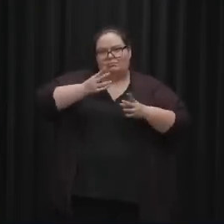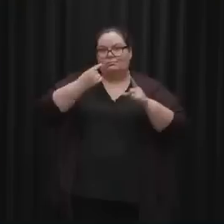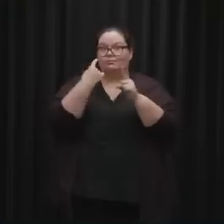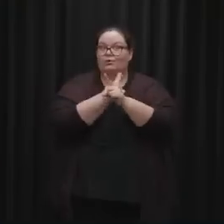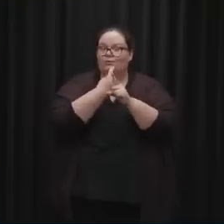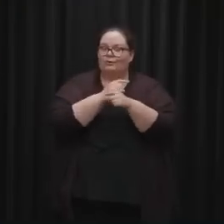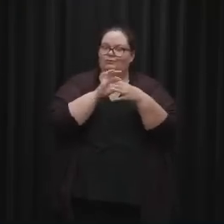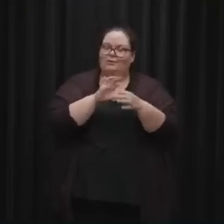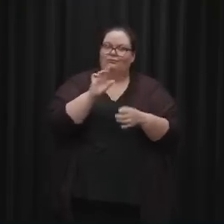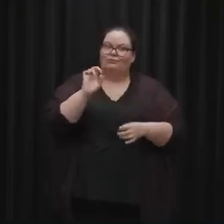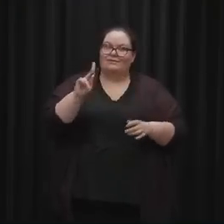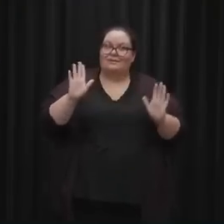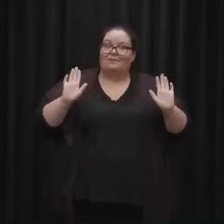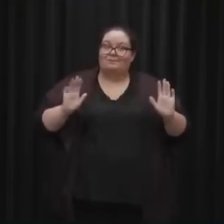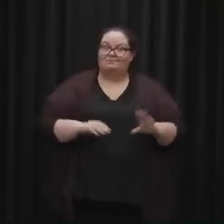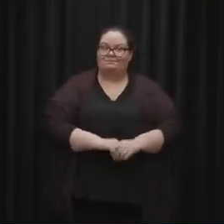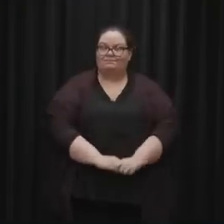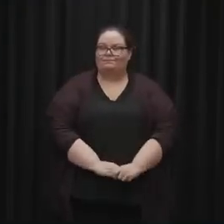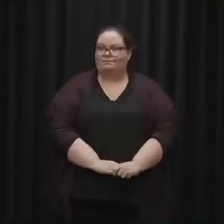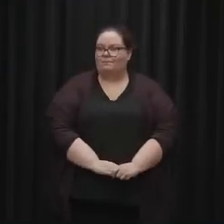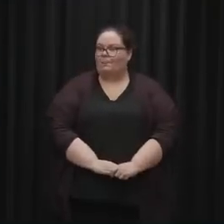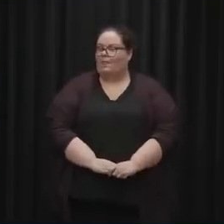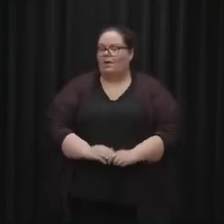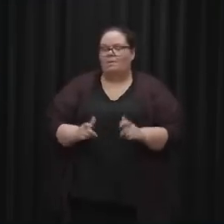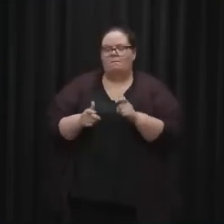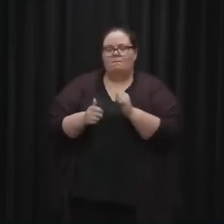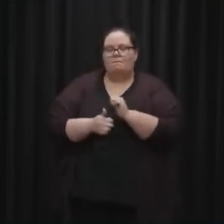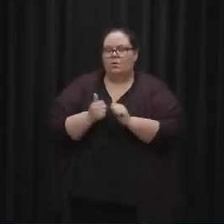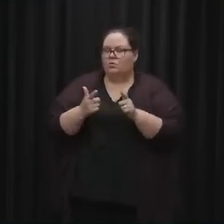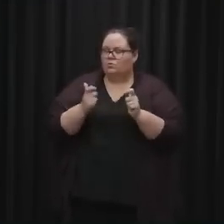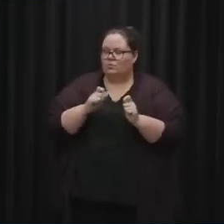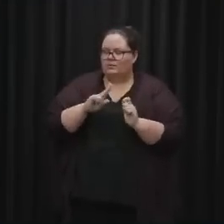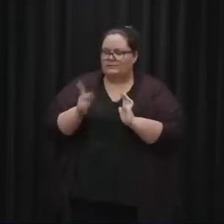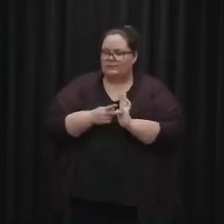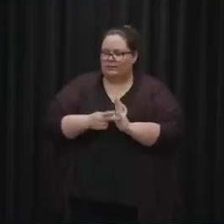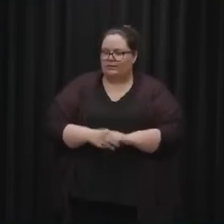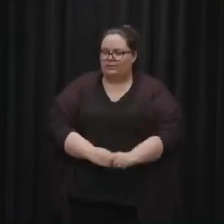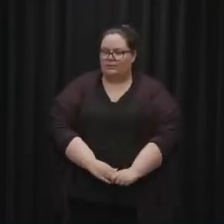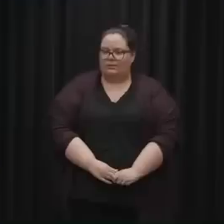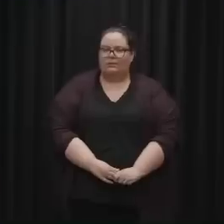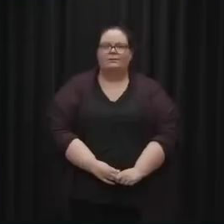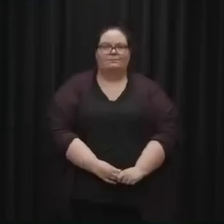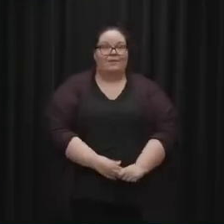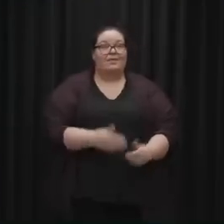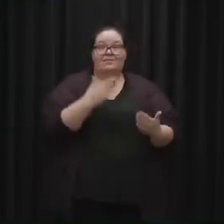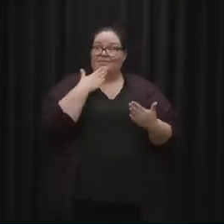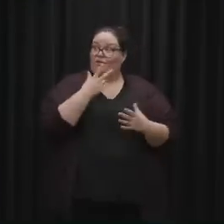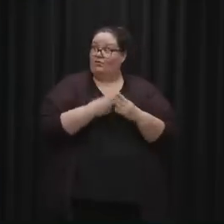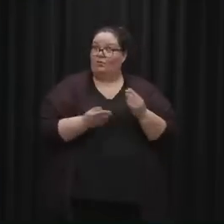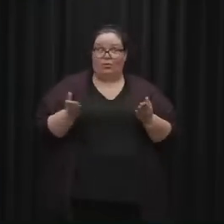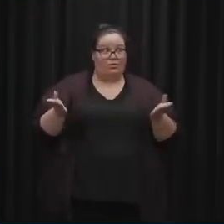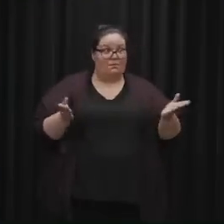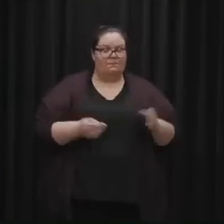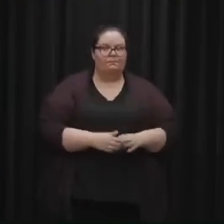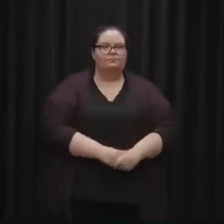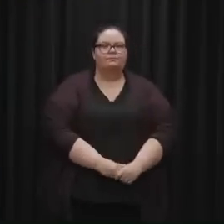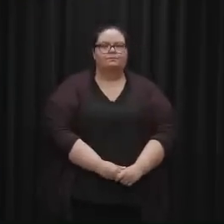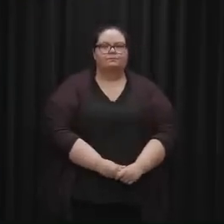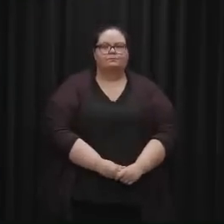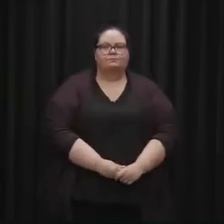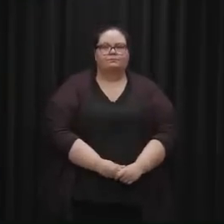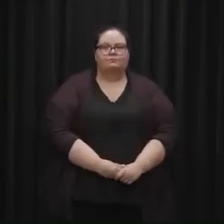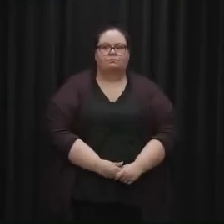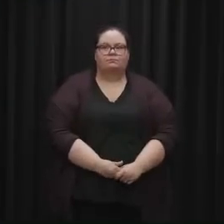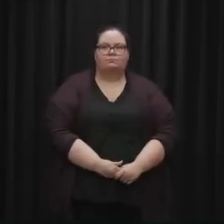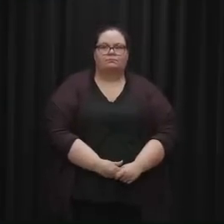about the risks. John, the quickest follow-up, please. Yes, a follow-up. Thank you very much. This is